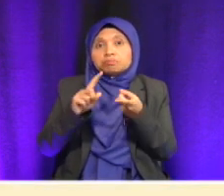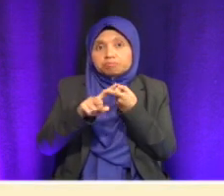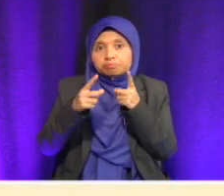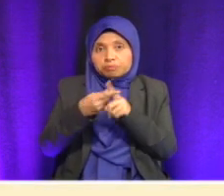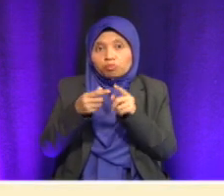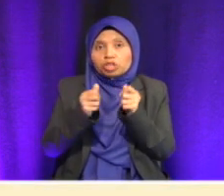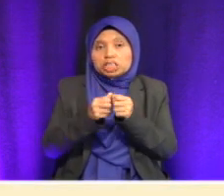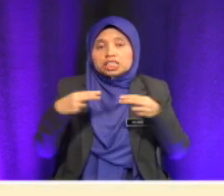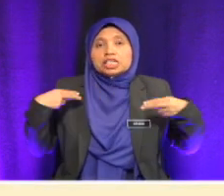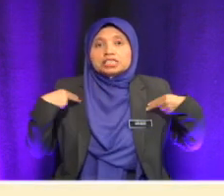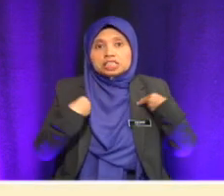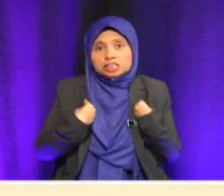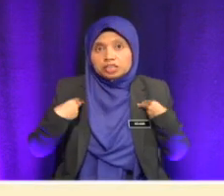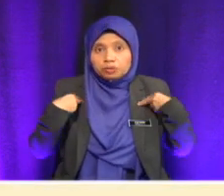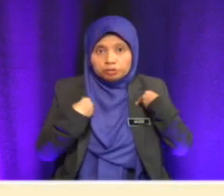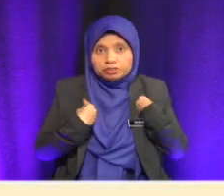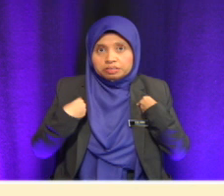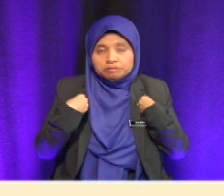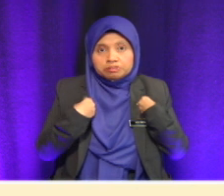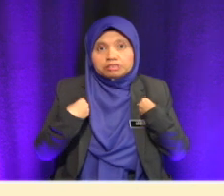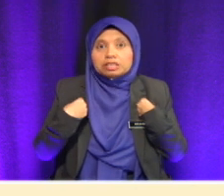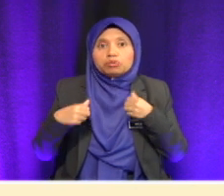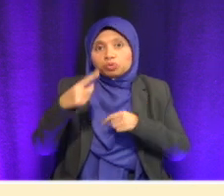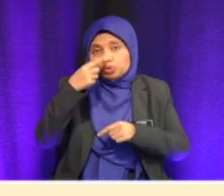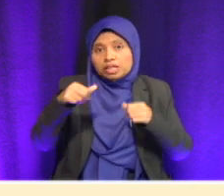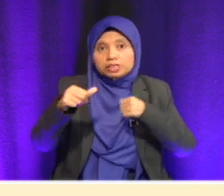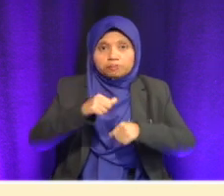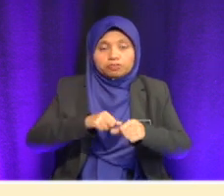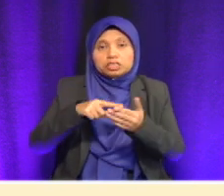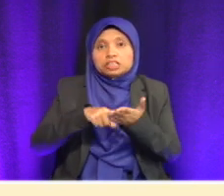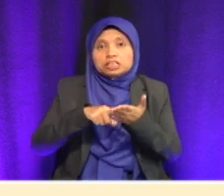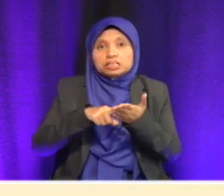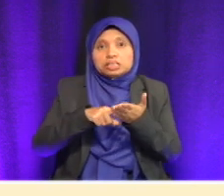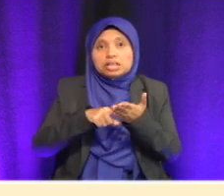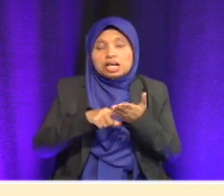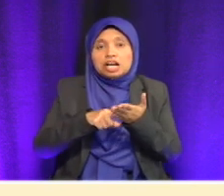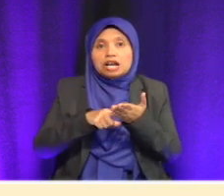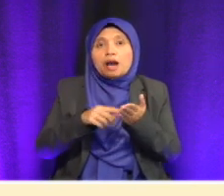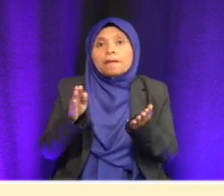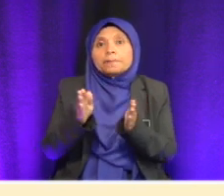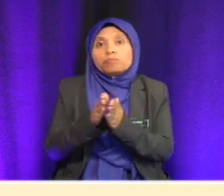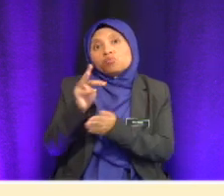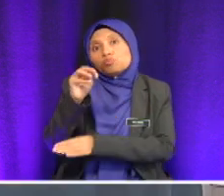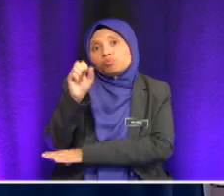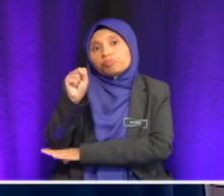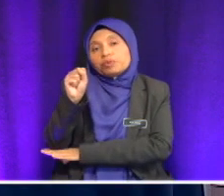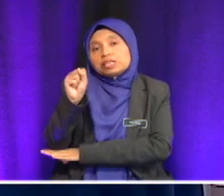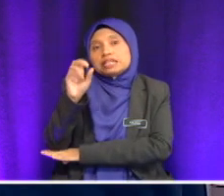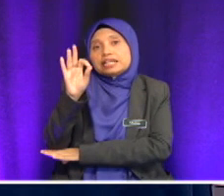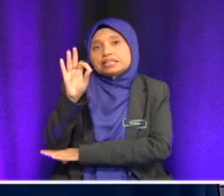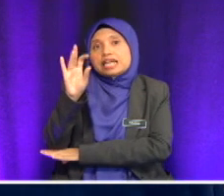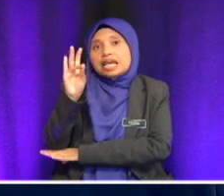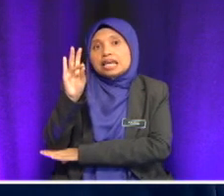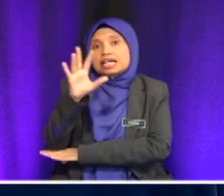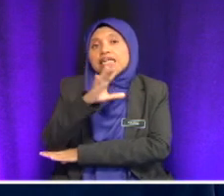may refer to full blast plus 4 for this activity. Okay. Page 98 and 99, right teacher? Yes. Okay. All right,